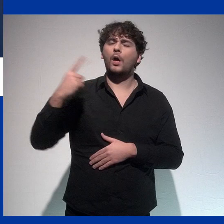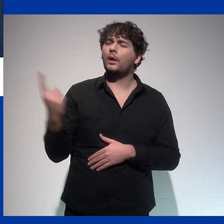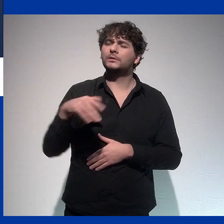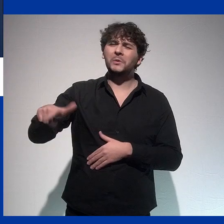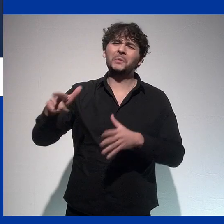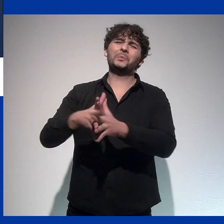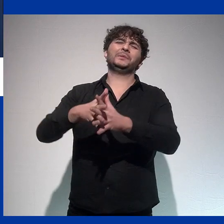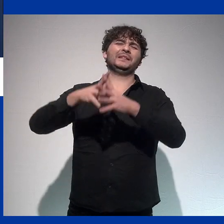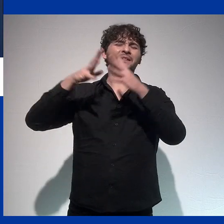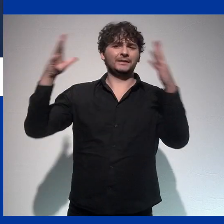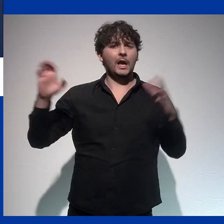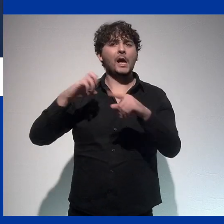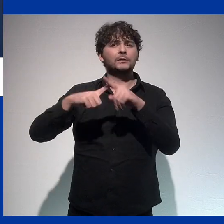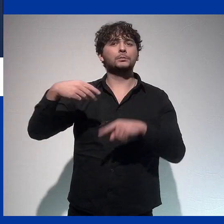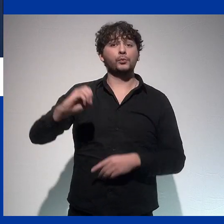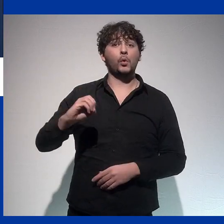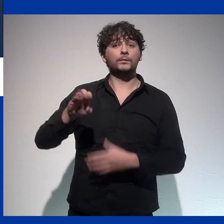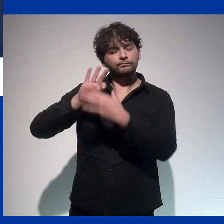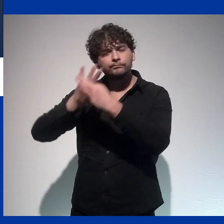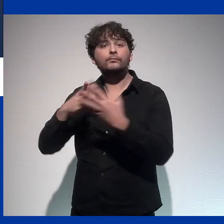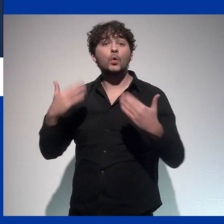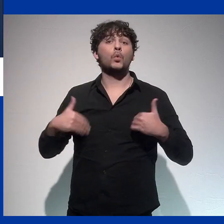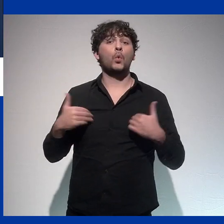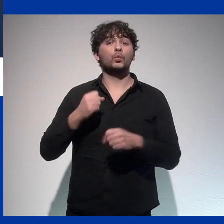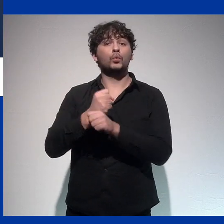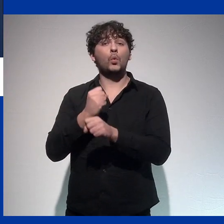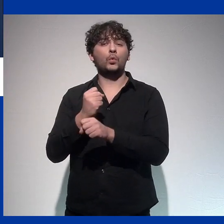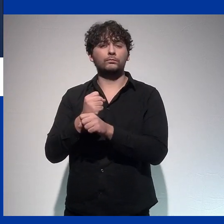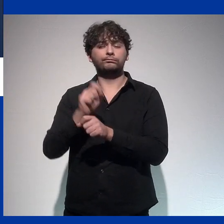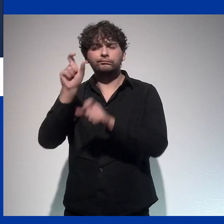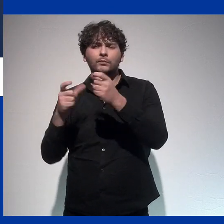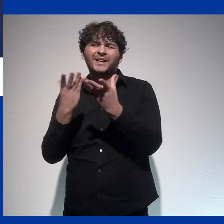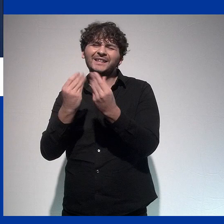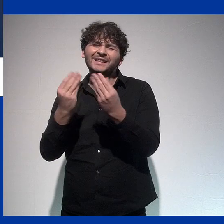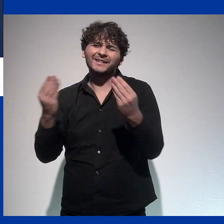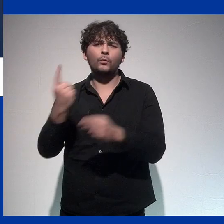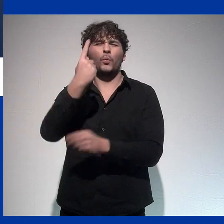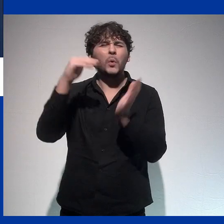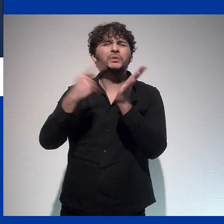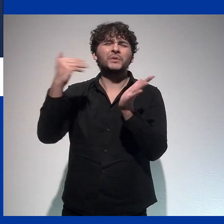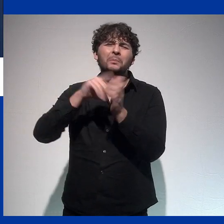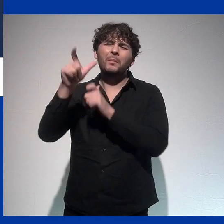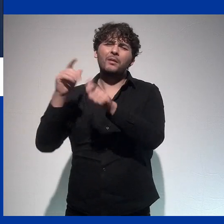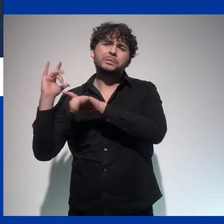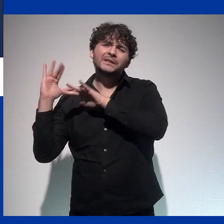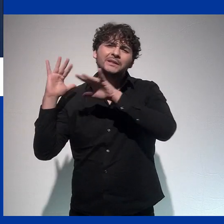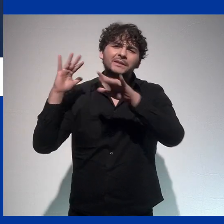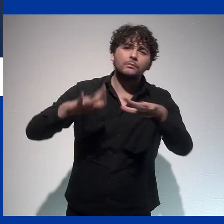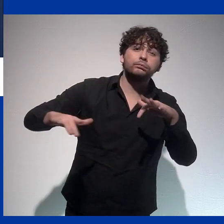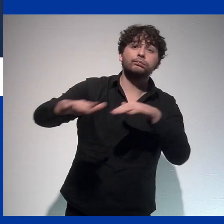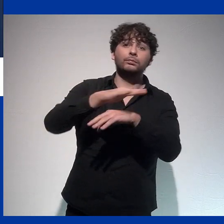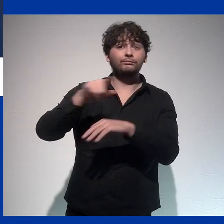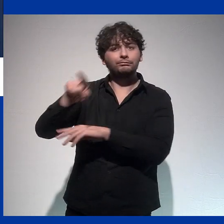in youth work. Many people, thousands of people participate in this event, which is part exposition,